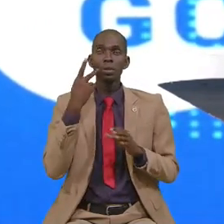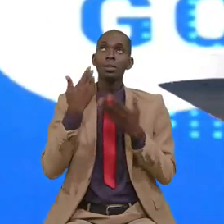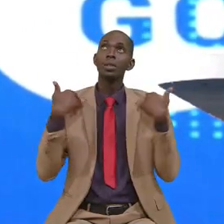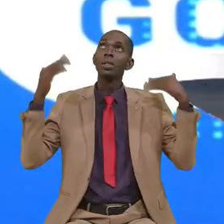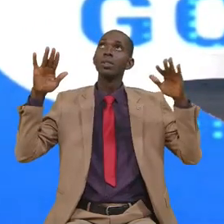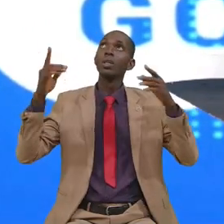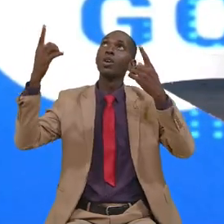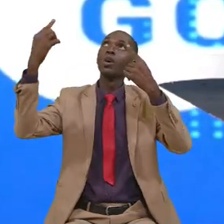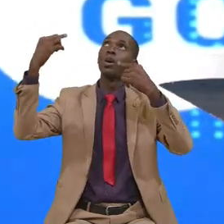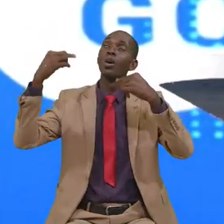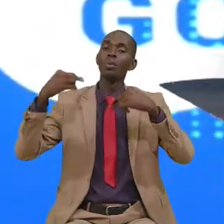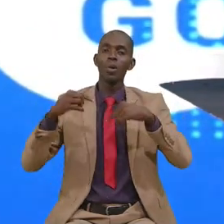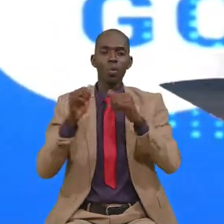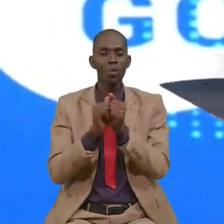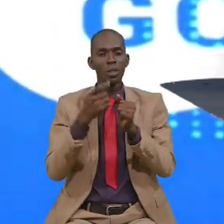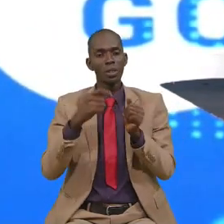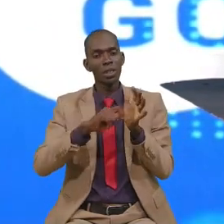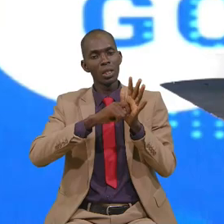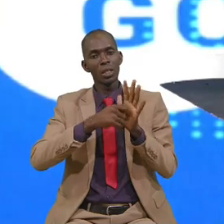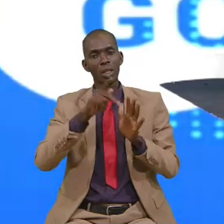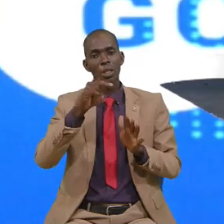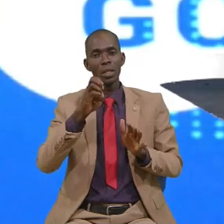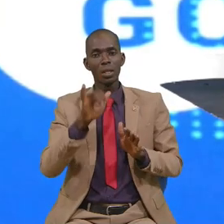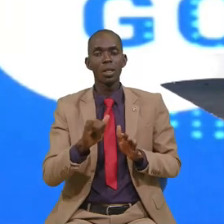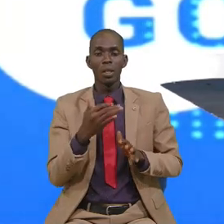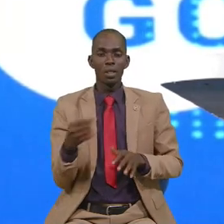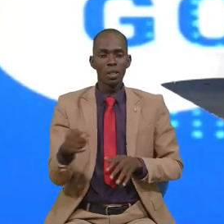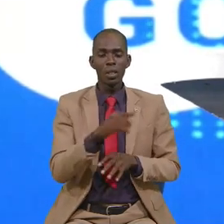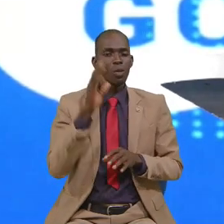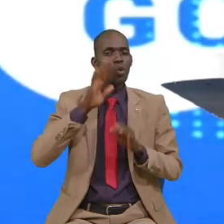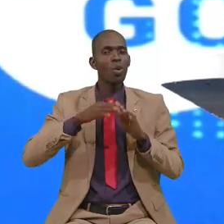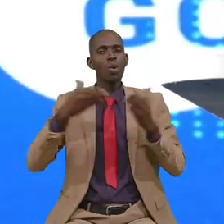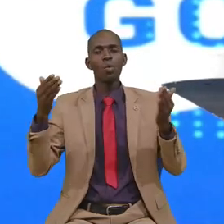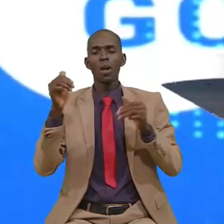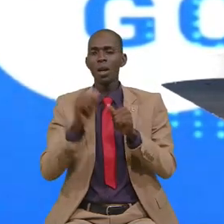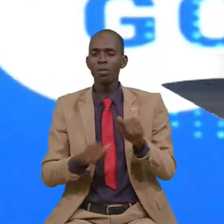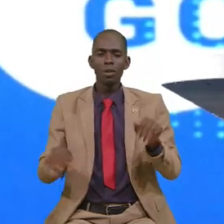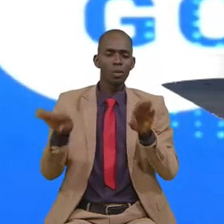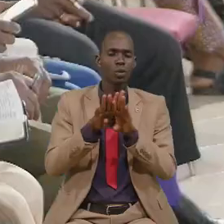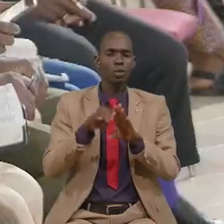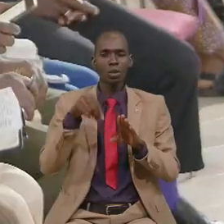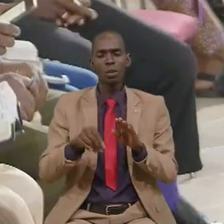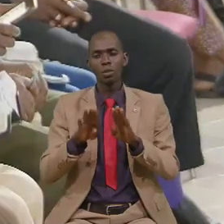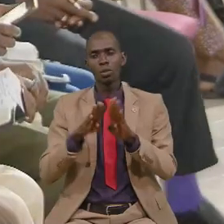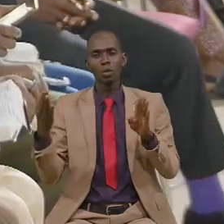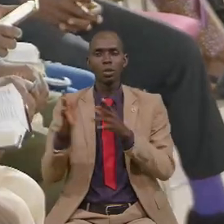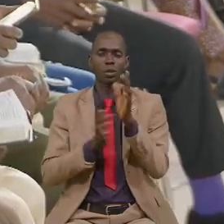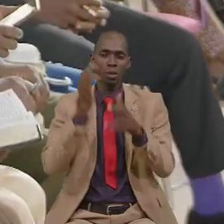heaven with the key, and they will open every locked door in Jesus' name.